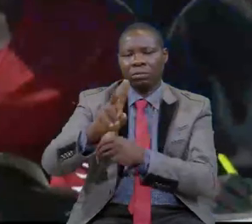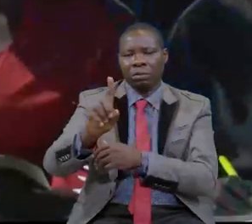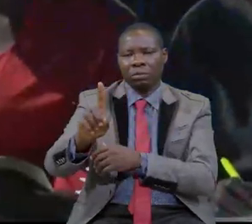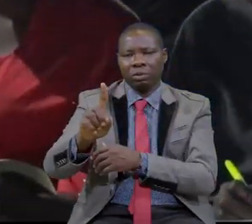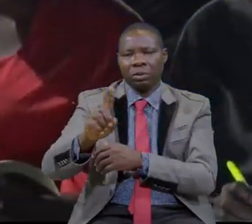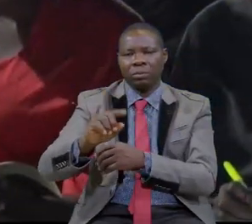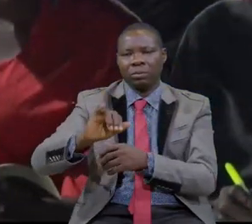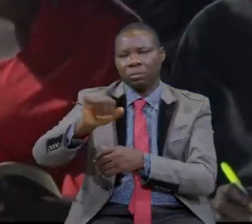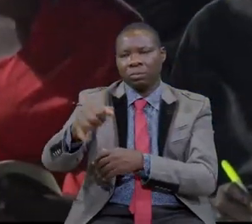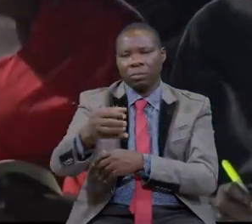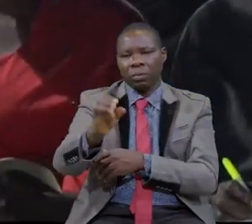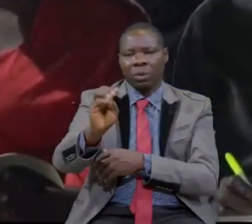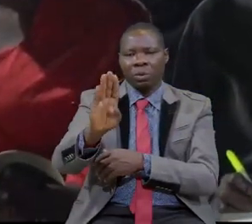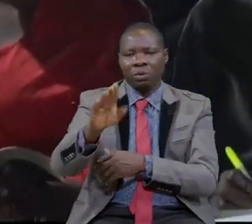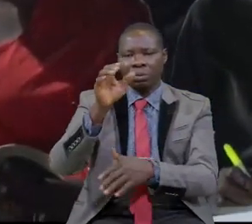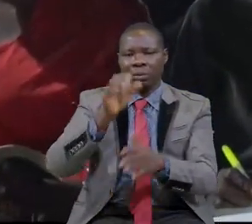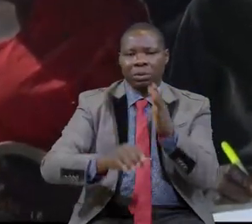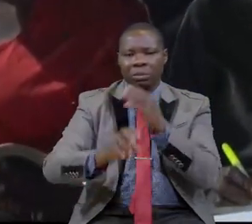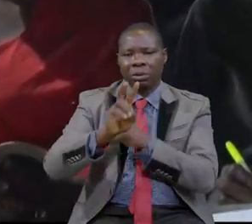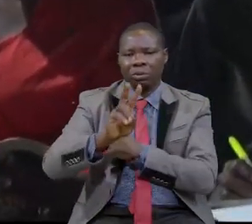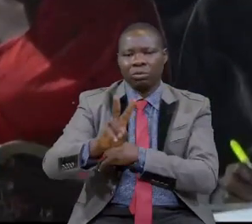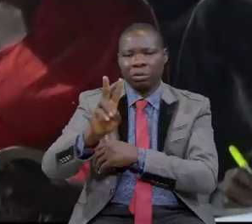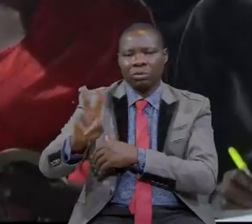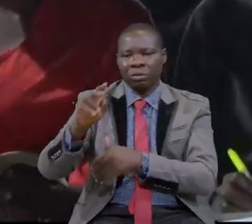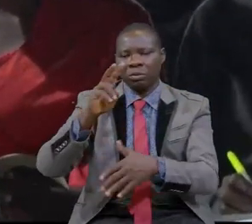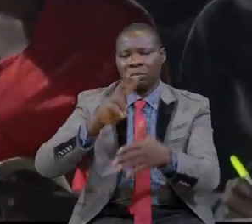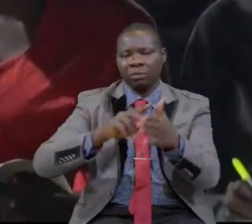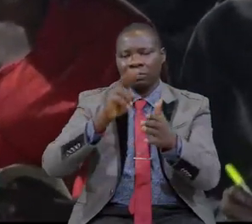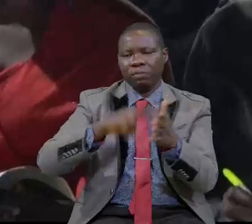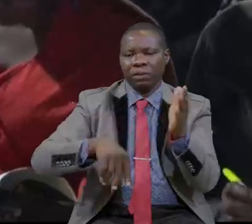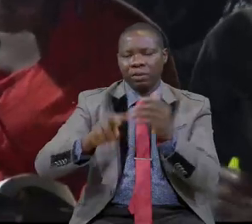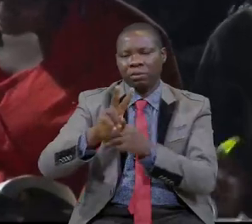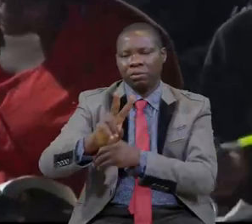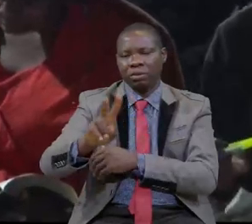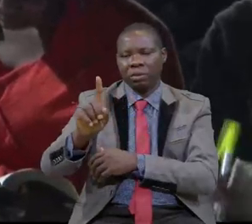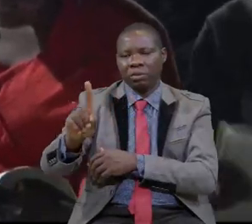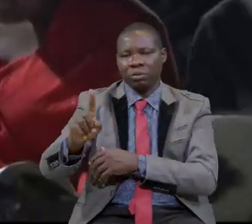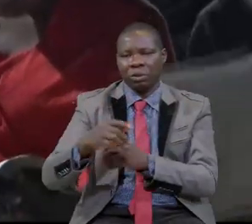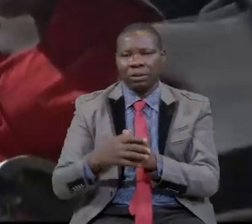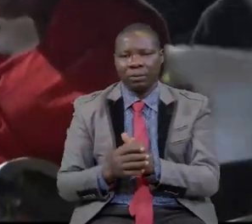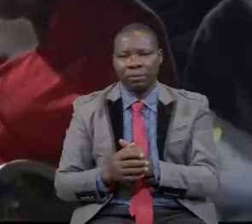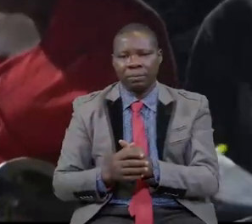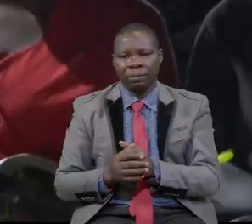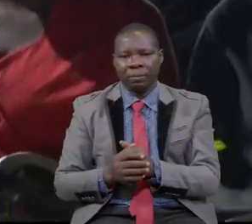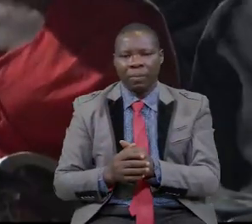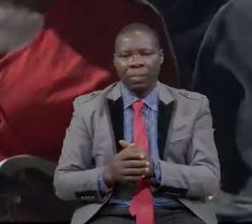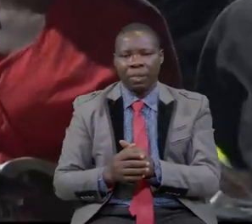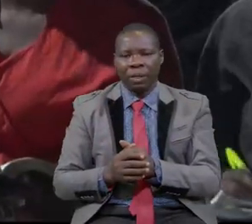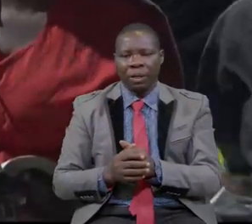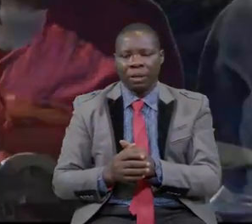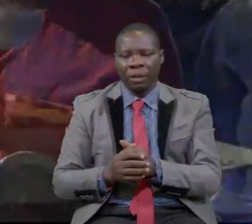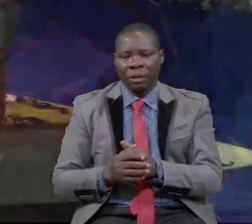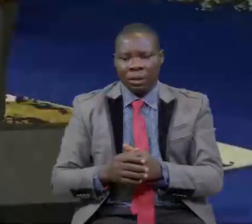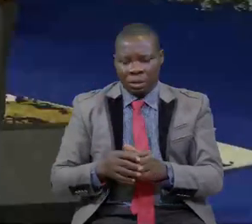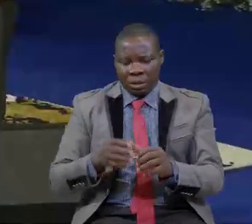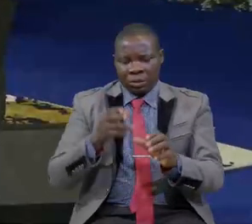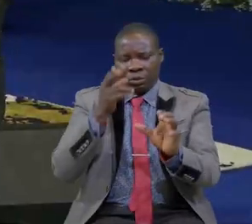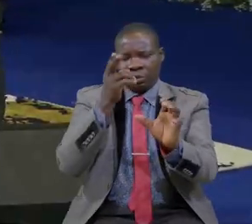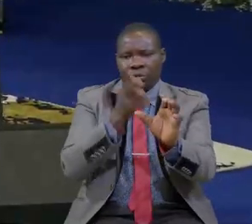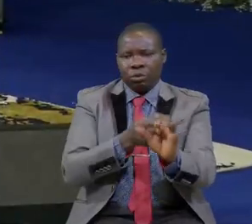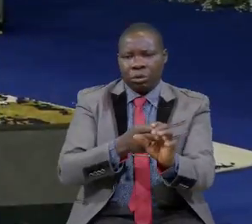Job chapter 22, reading from verse 21, acquaint now